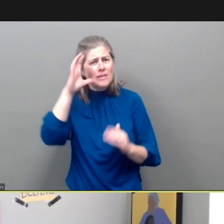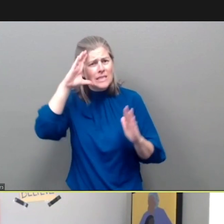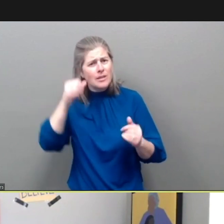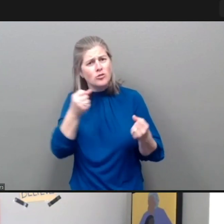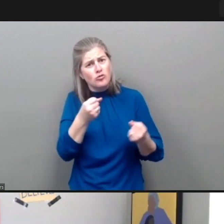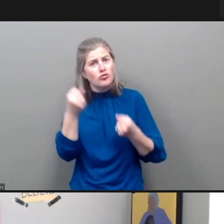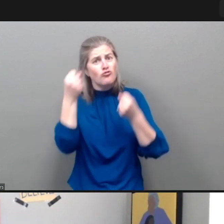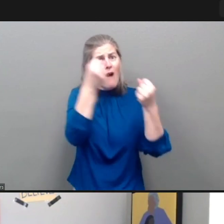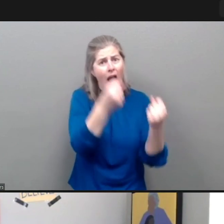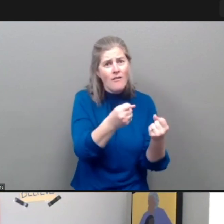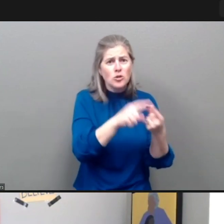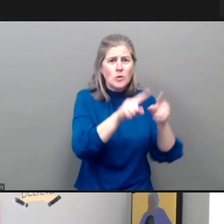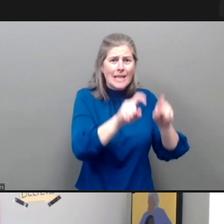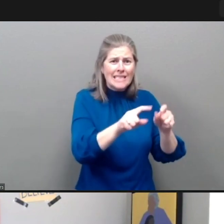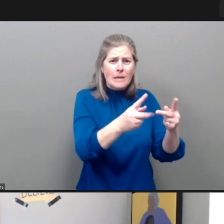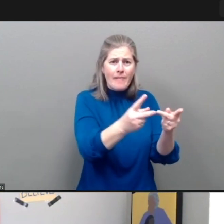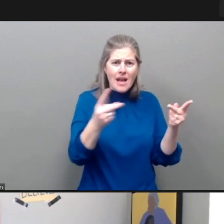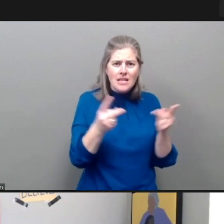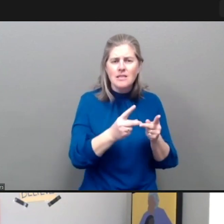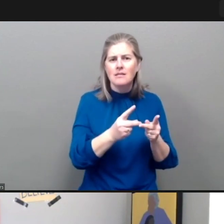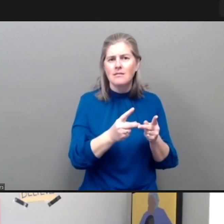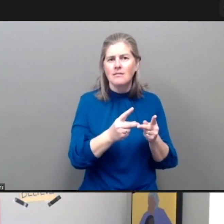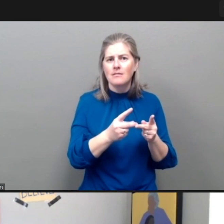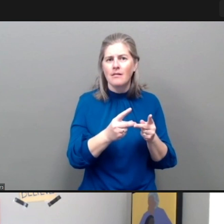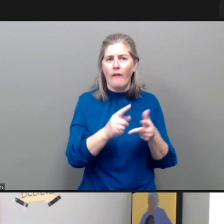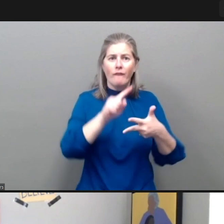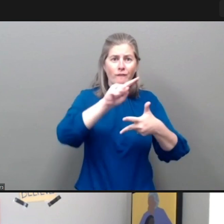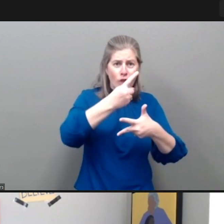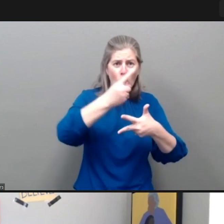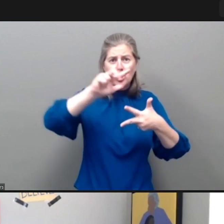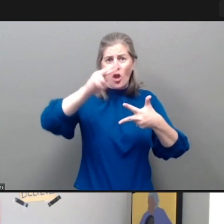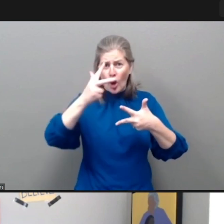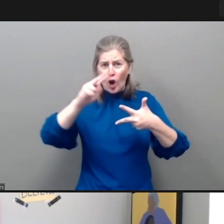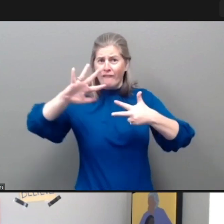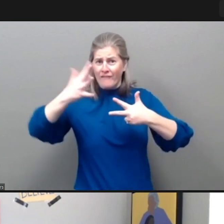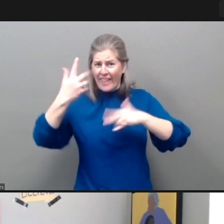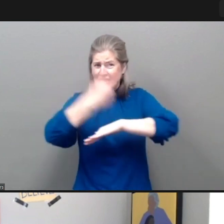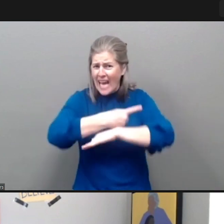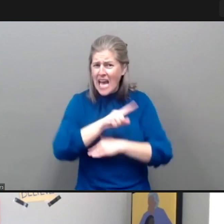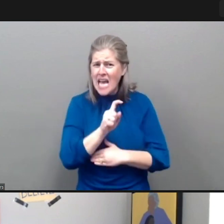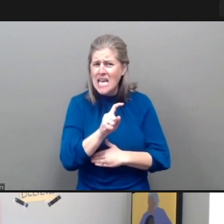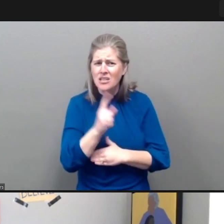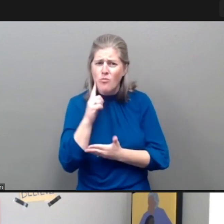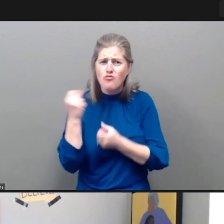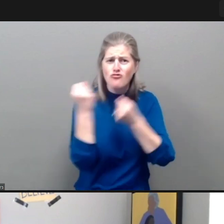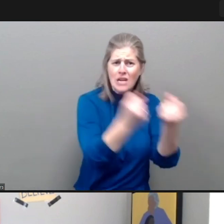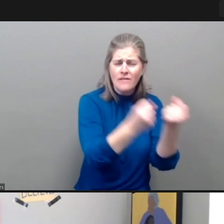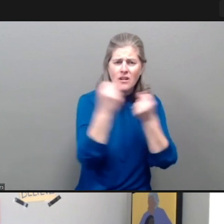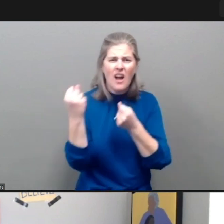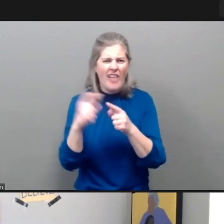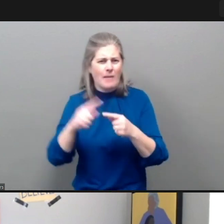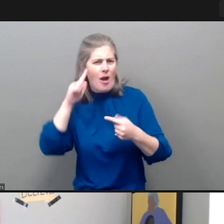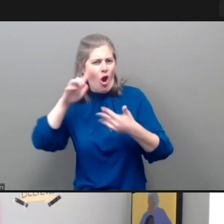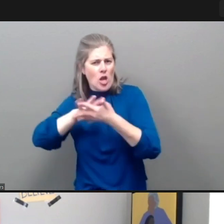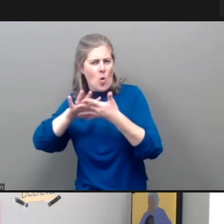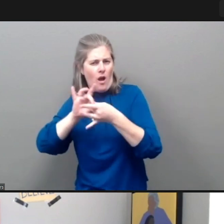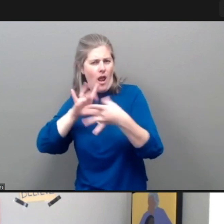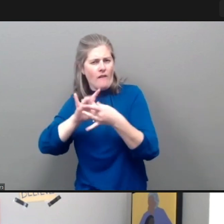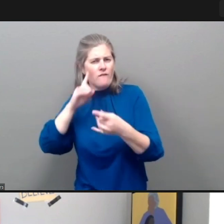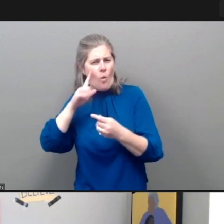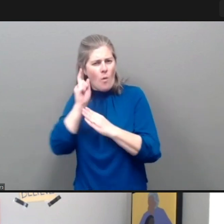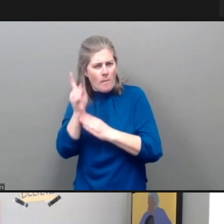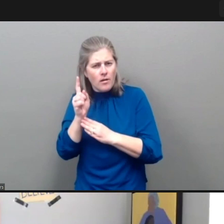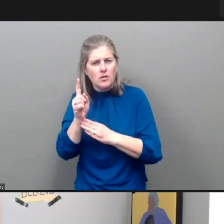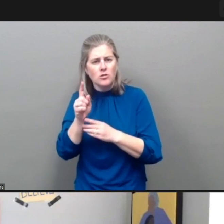to bring their kids to testing places every first, third, and fifth day? And then I think my audio cut out for a moment